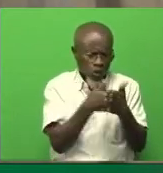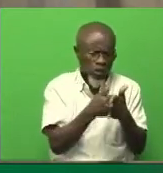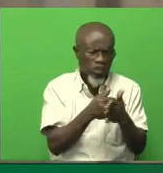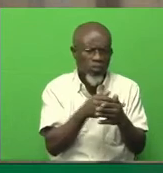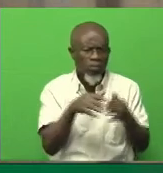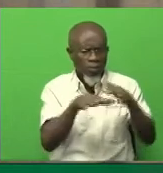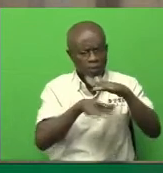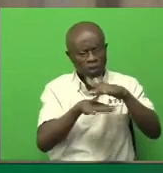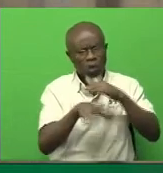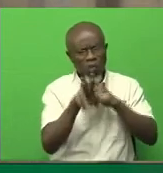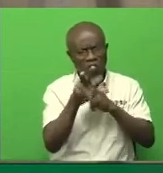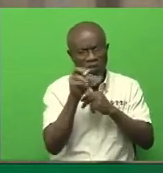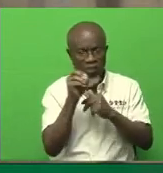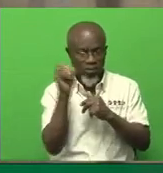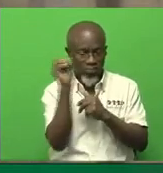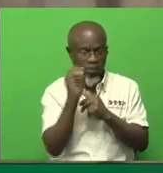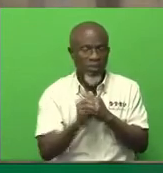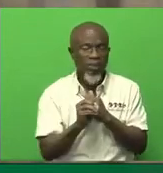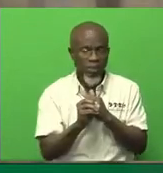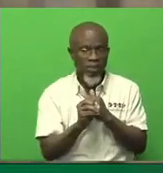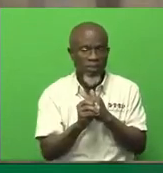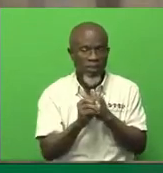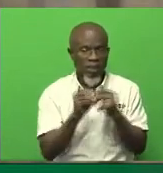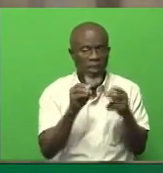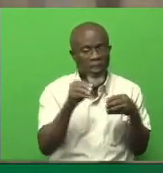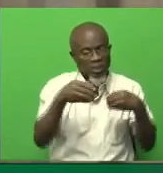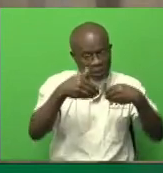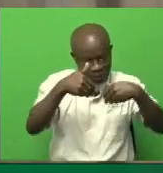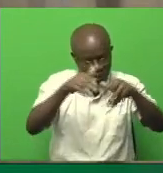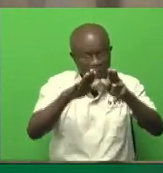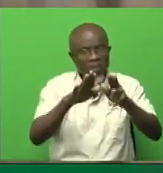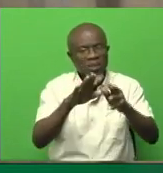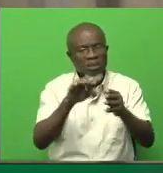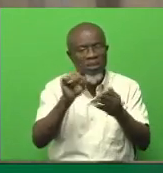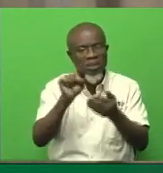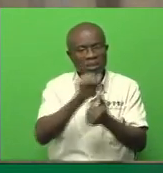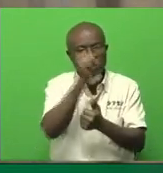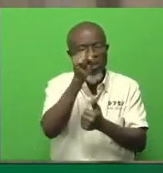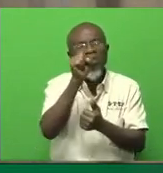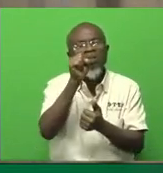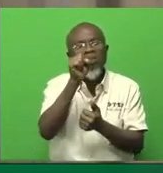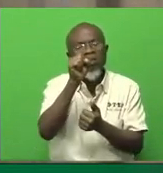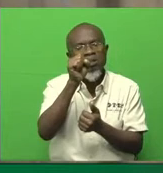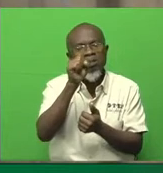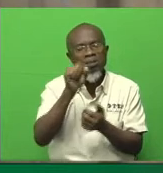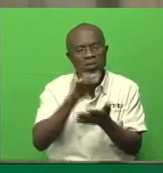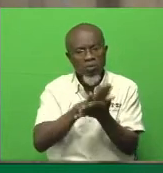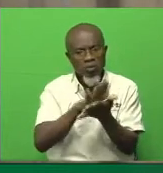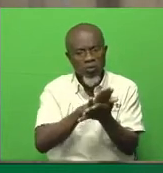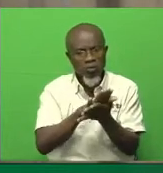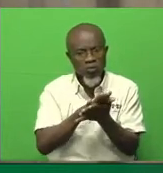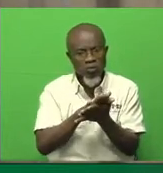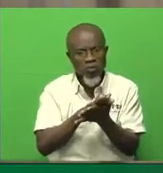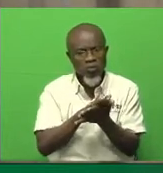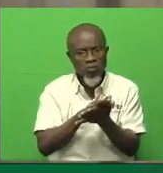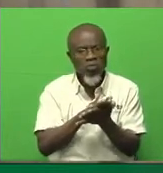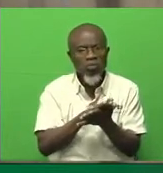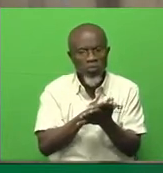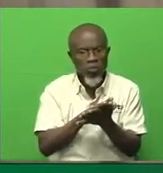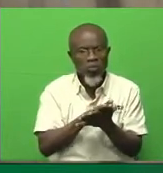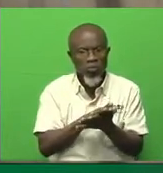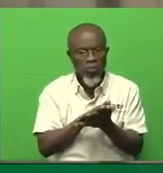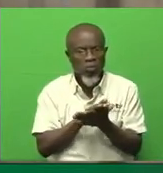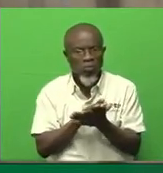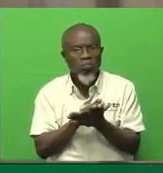exam and those who were assigned to secondary schools because already you had an increase in the numbers of students